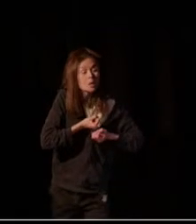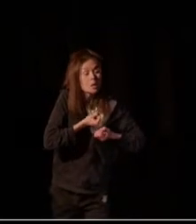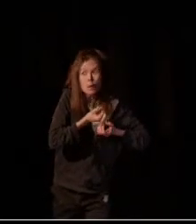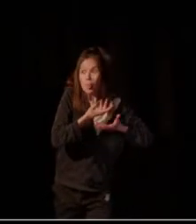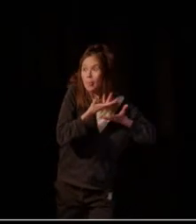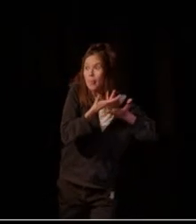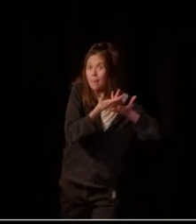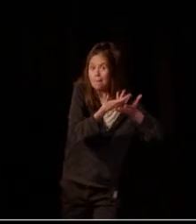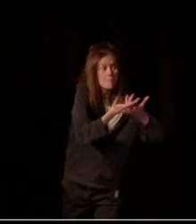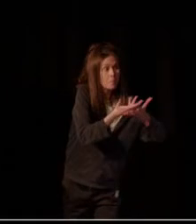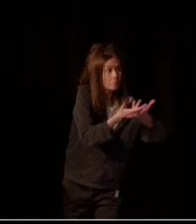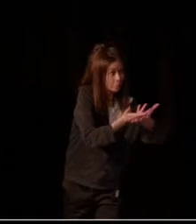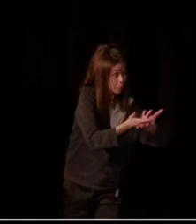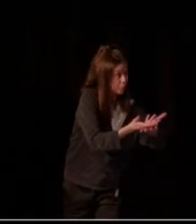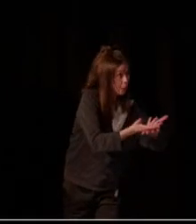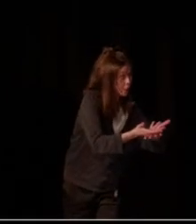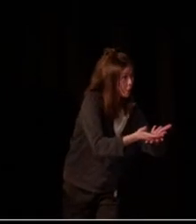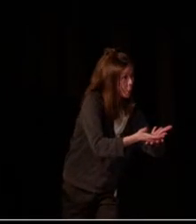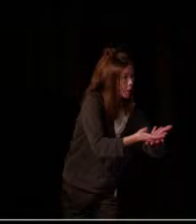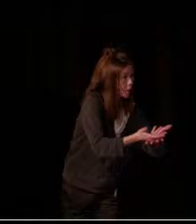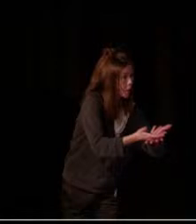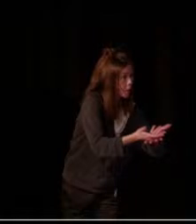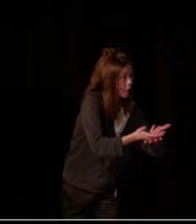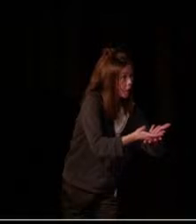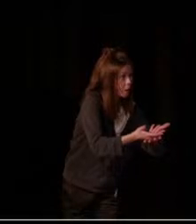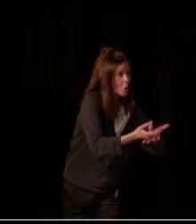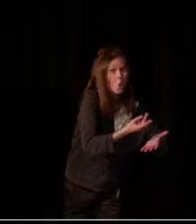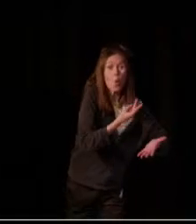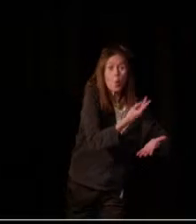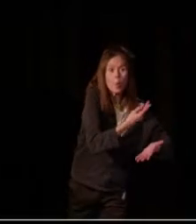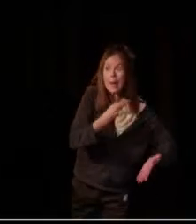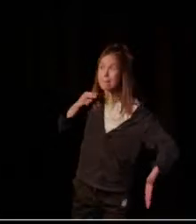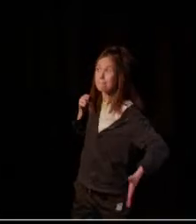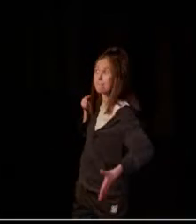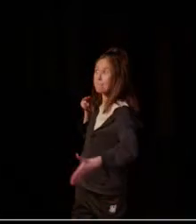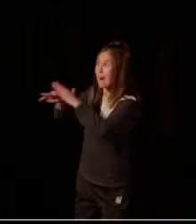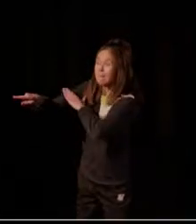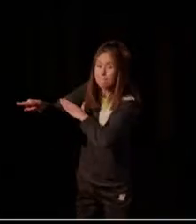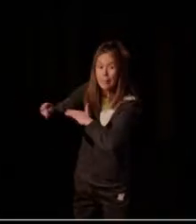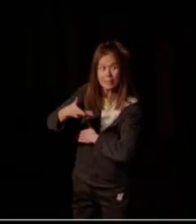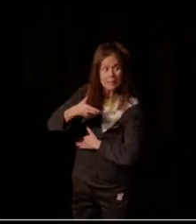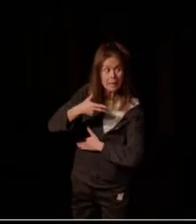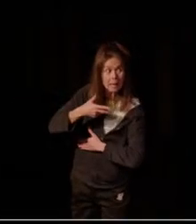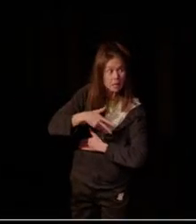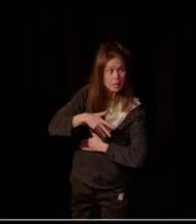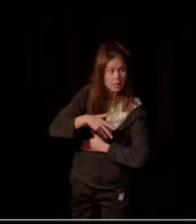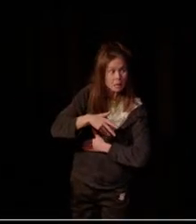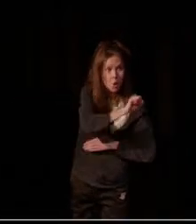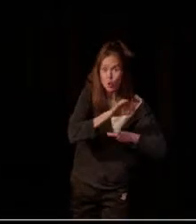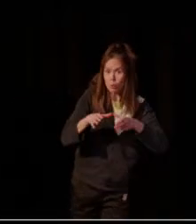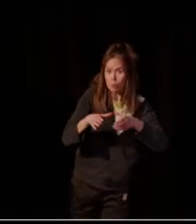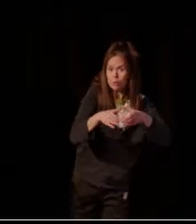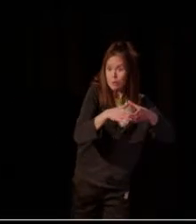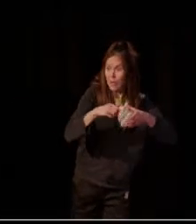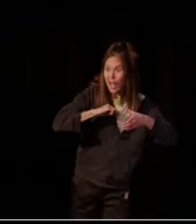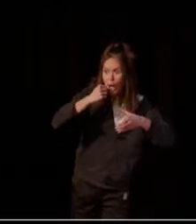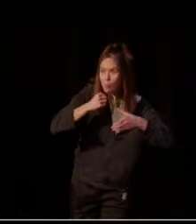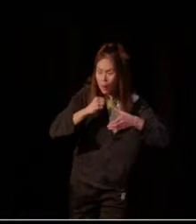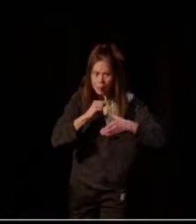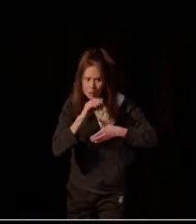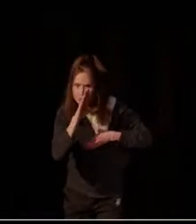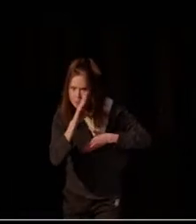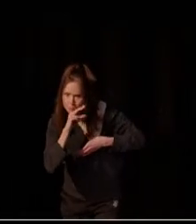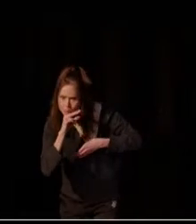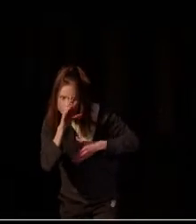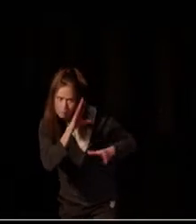as collateral, let us go. Your entourage about this business I can